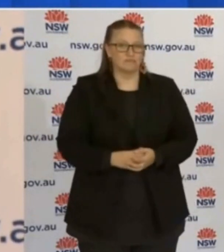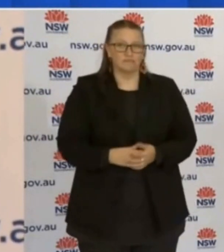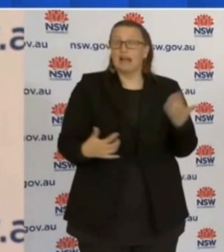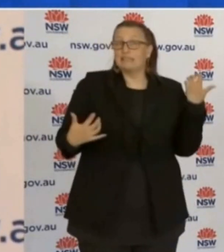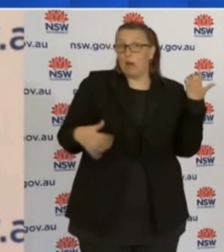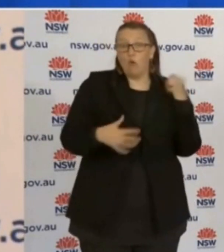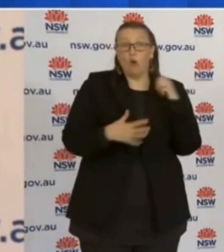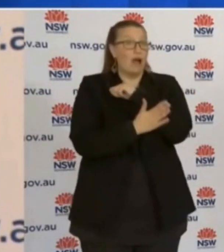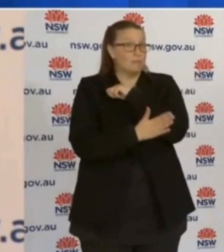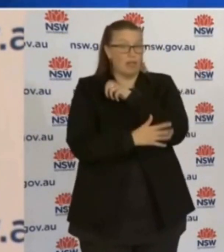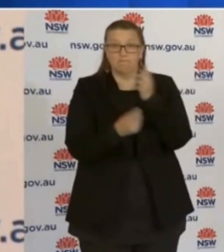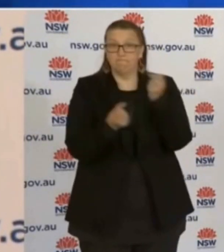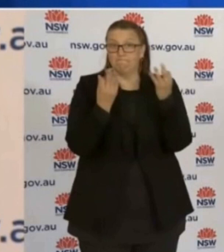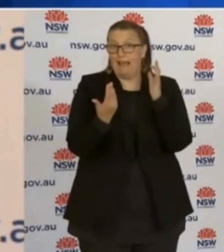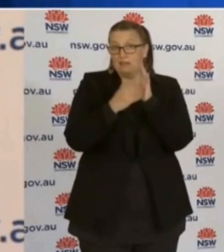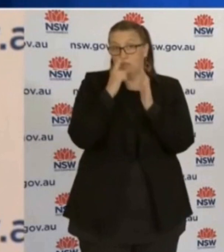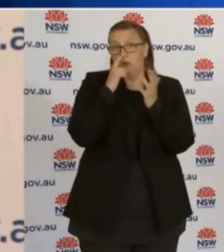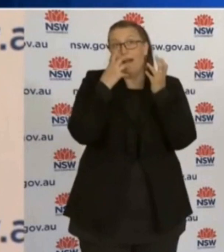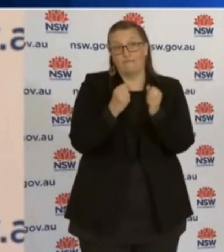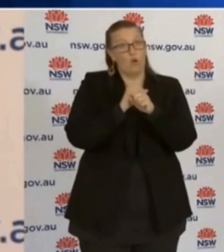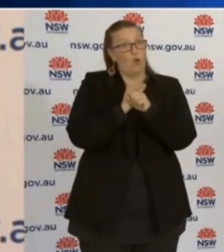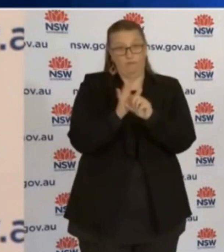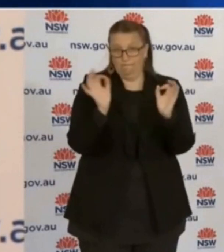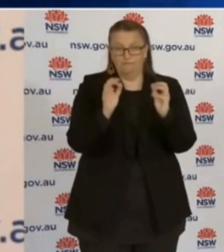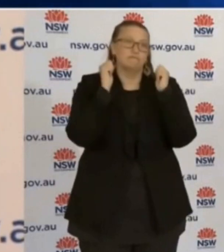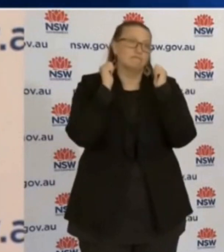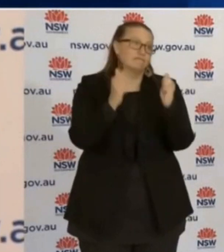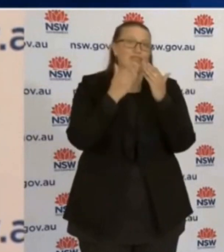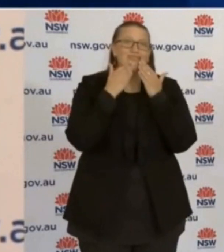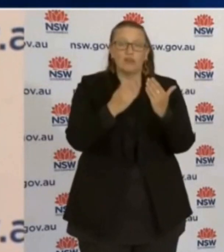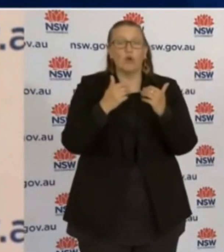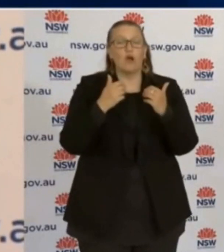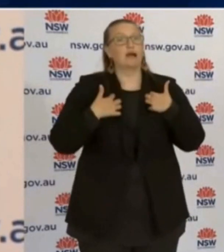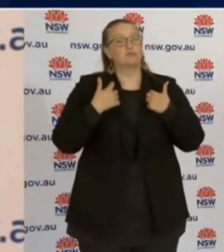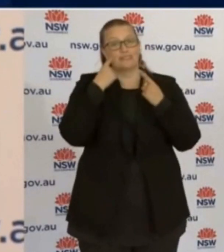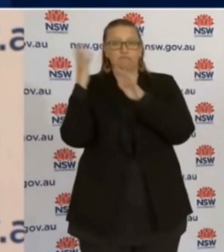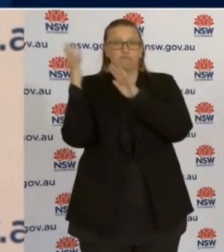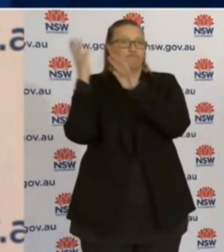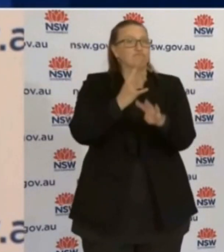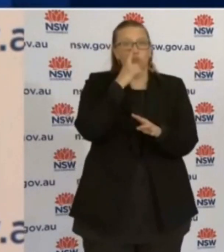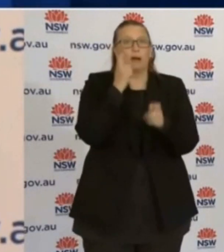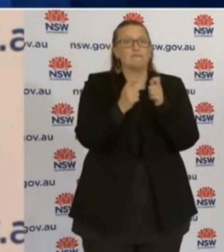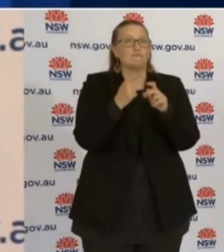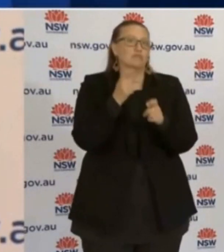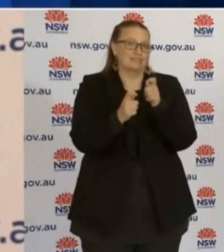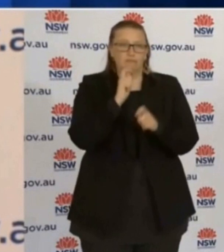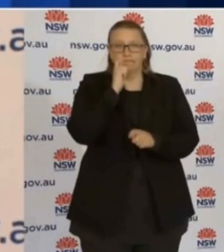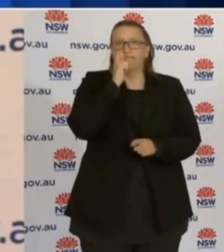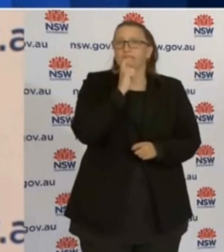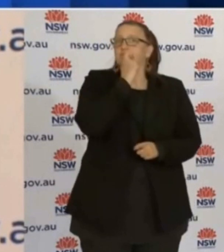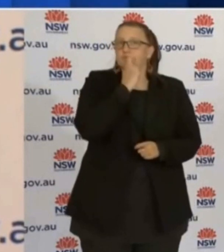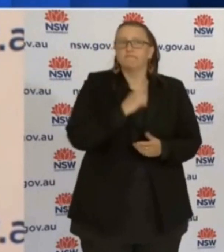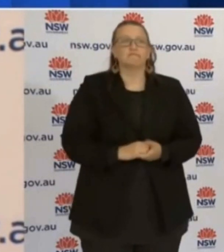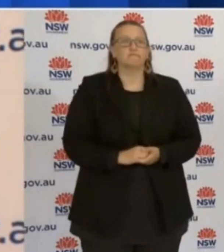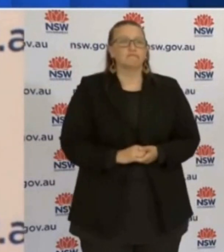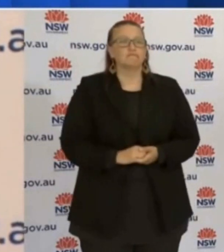or Armidale, and again thank the community for their response to the testing. We have had additional cases in relation to